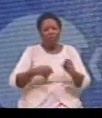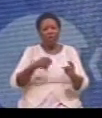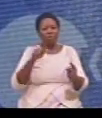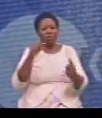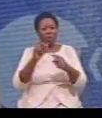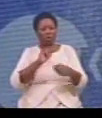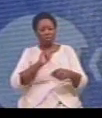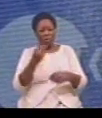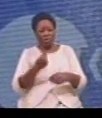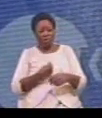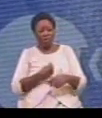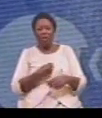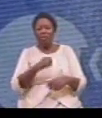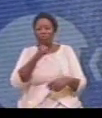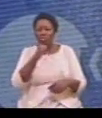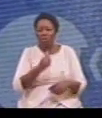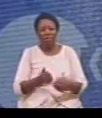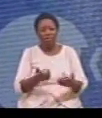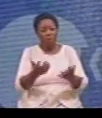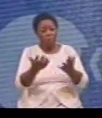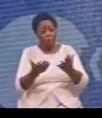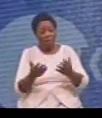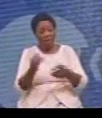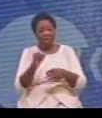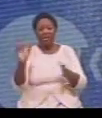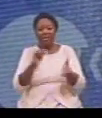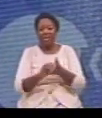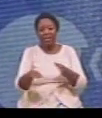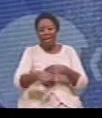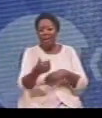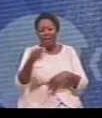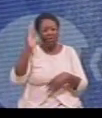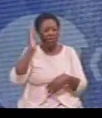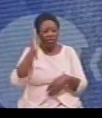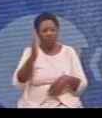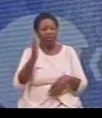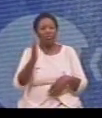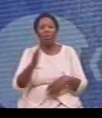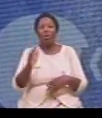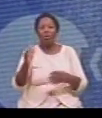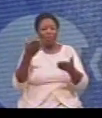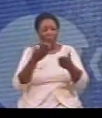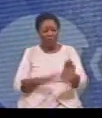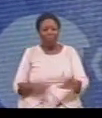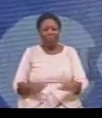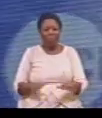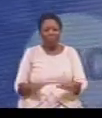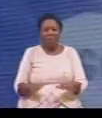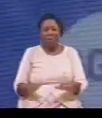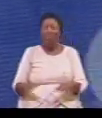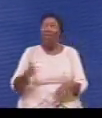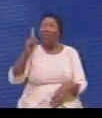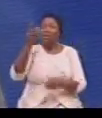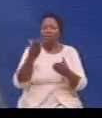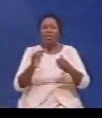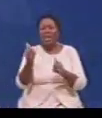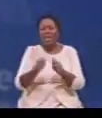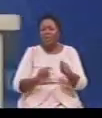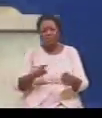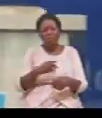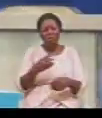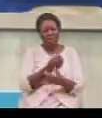world, not willing that any should perish. He wants everyone